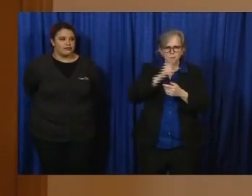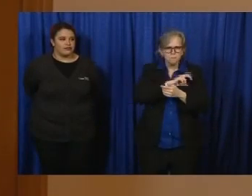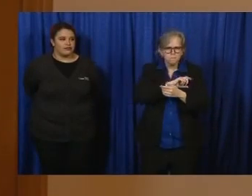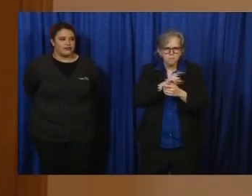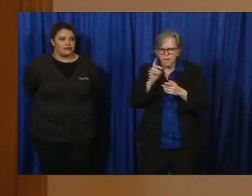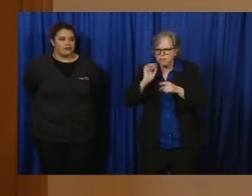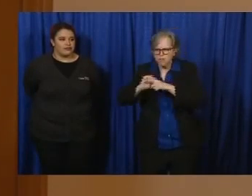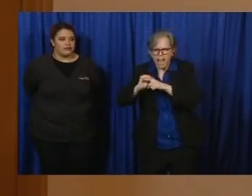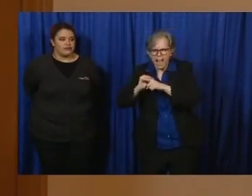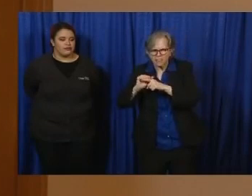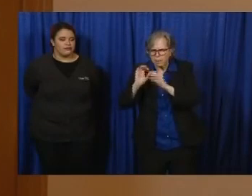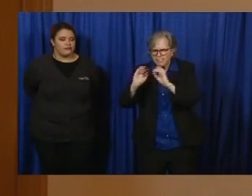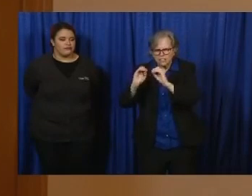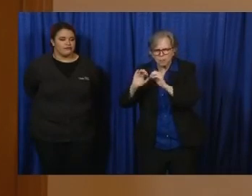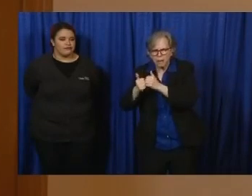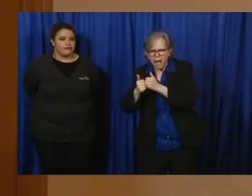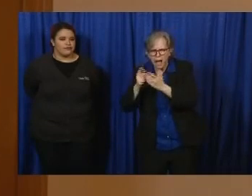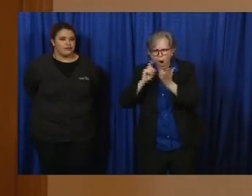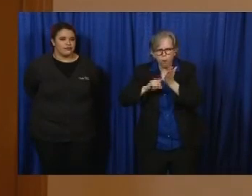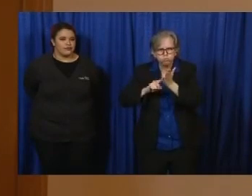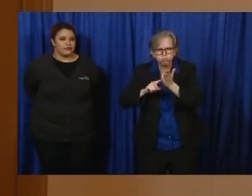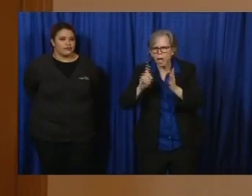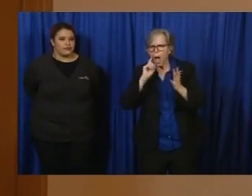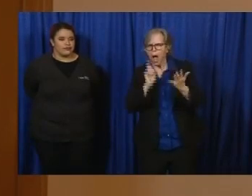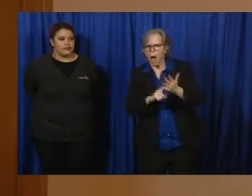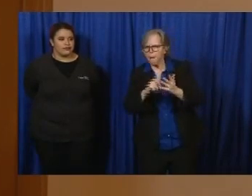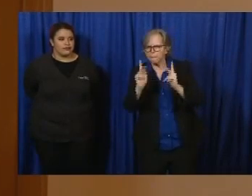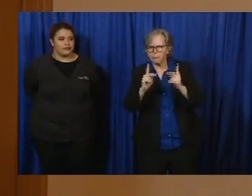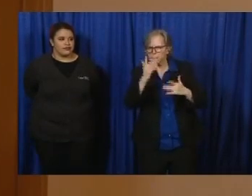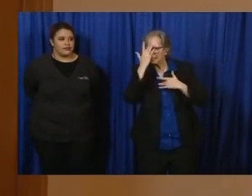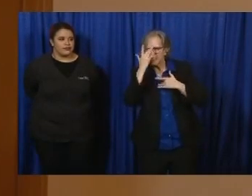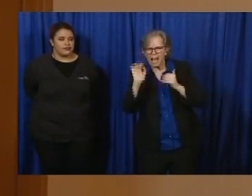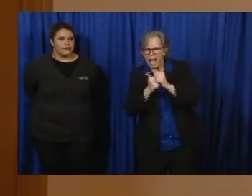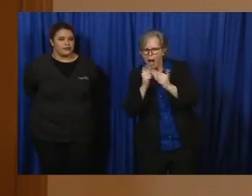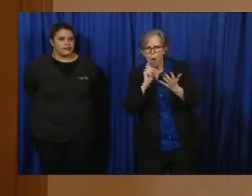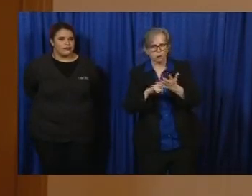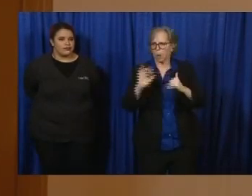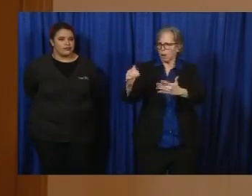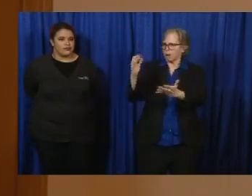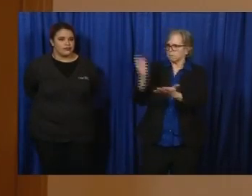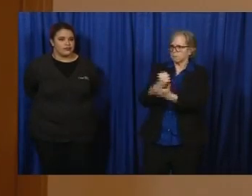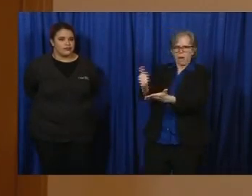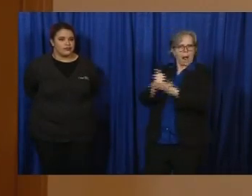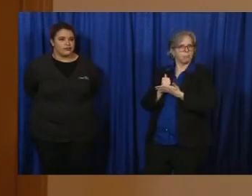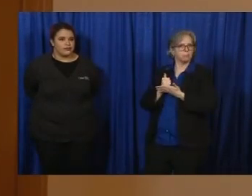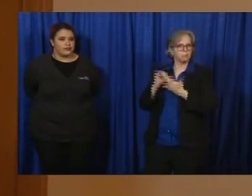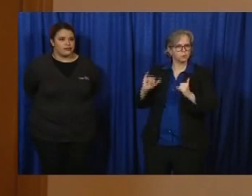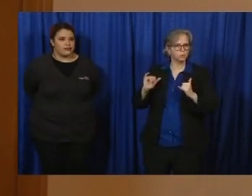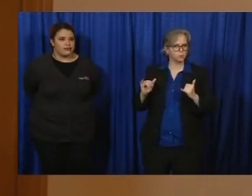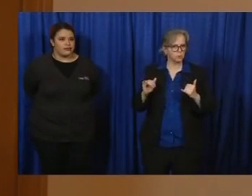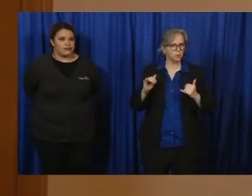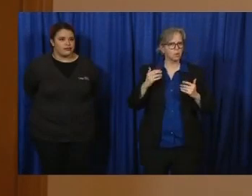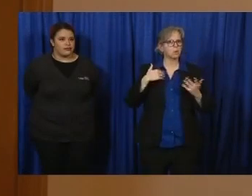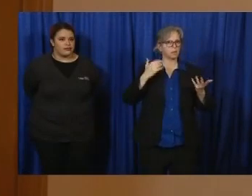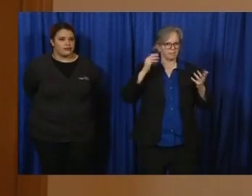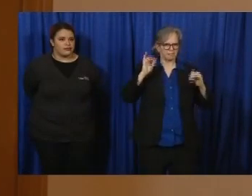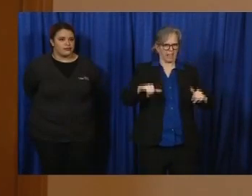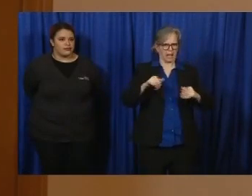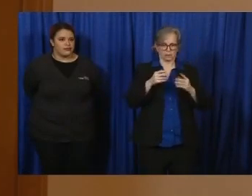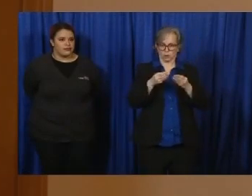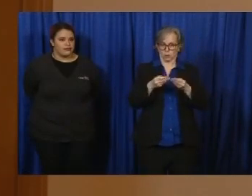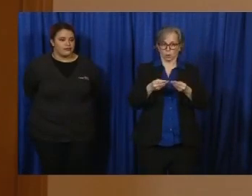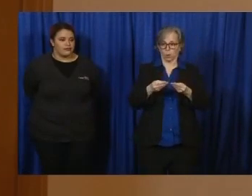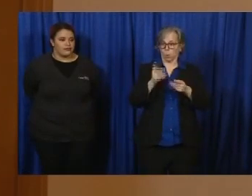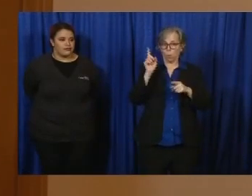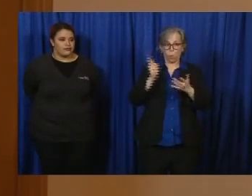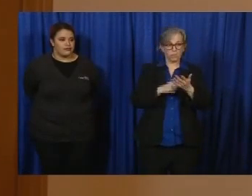this is going to have 5 components, which I'd be glad to talk about as well. we know that to get out of this, we're going to have a